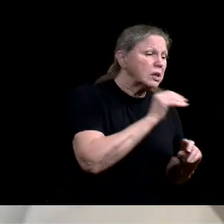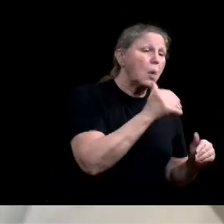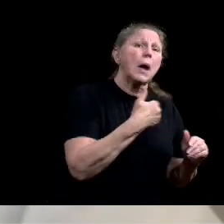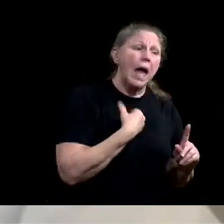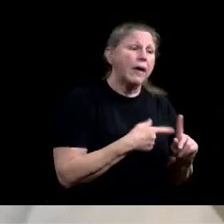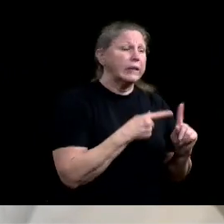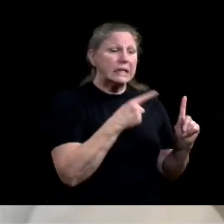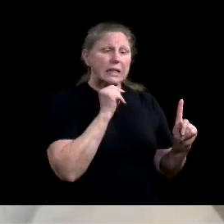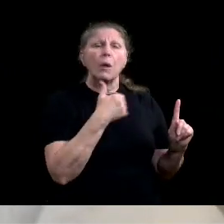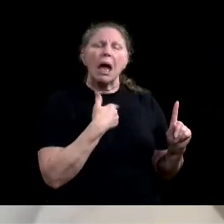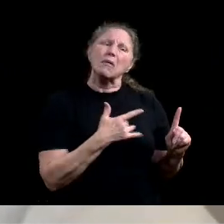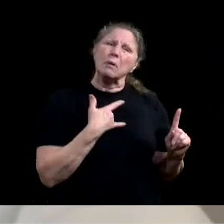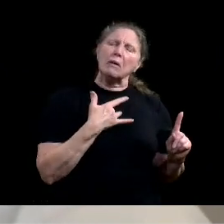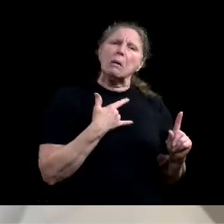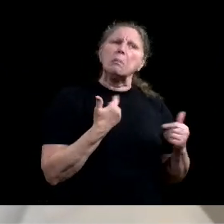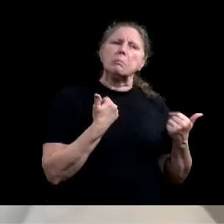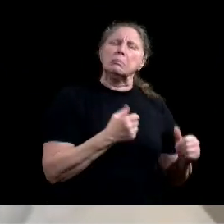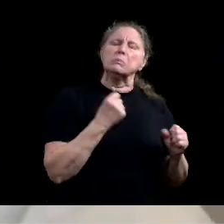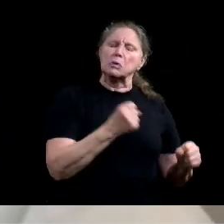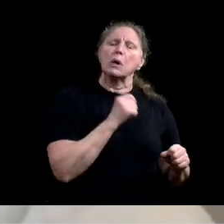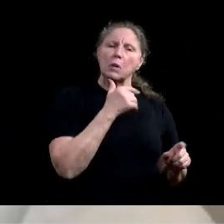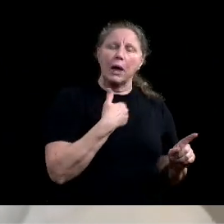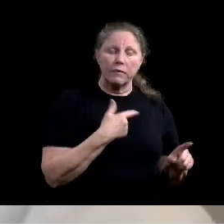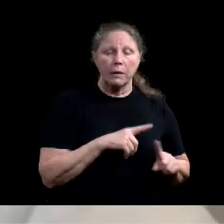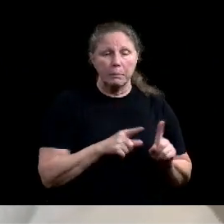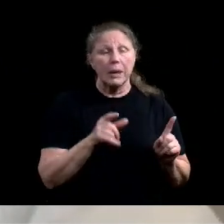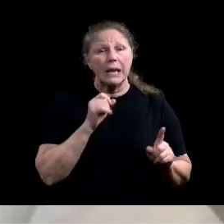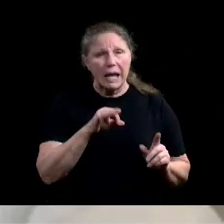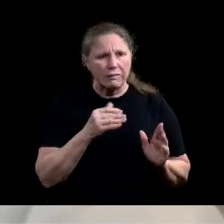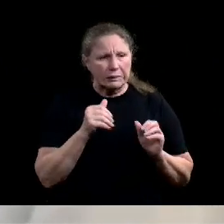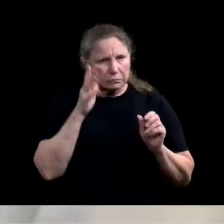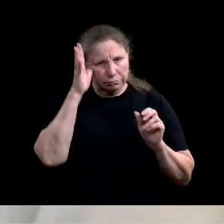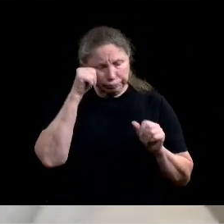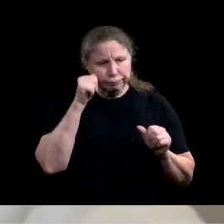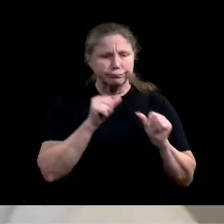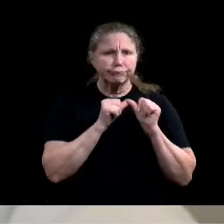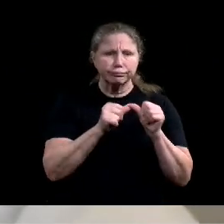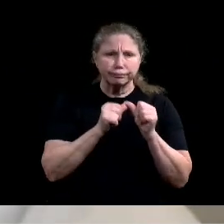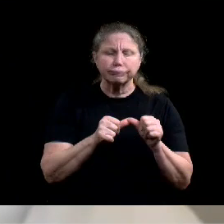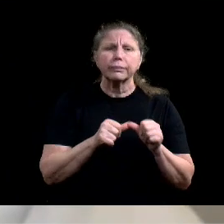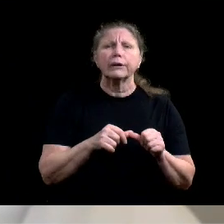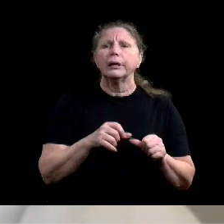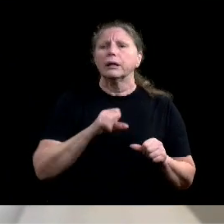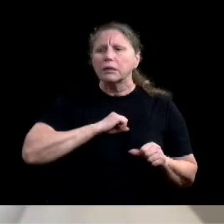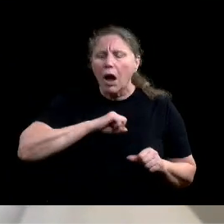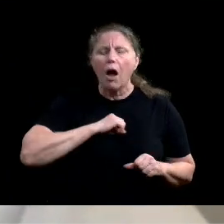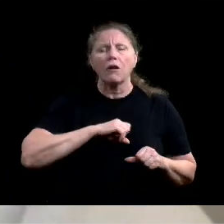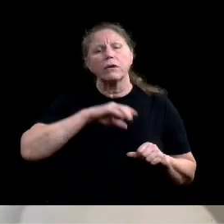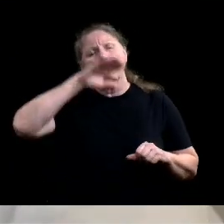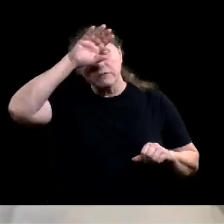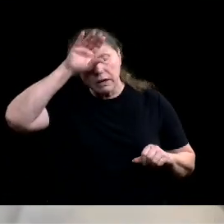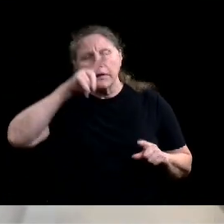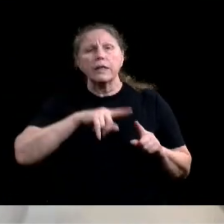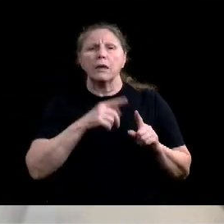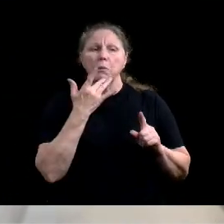symptoms, that you need to continue self-isolation though. Even if the test comes back negative and you are having fever,